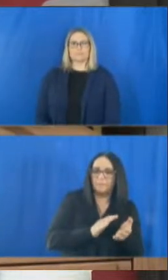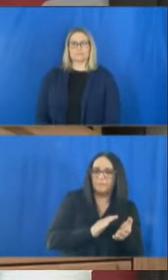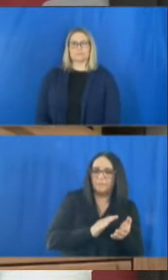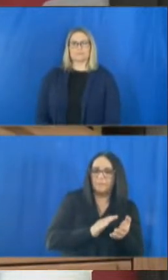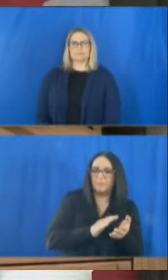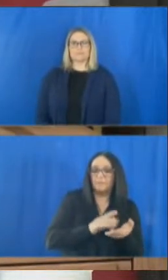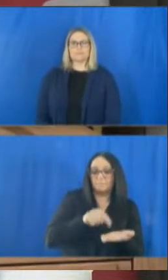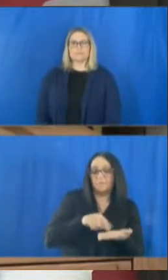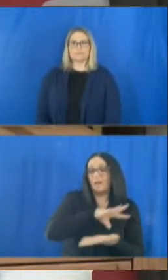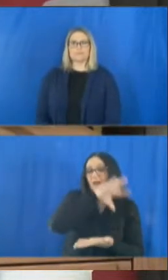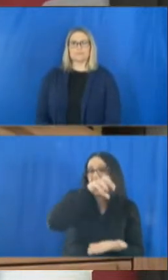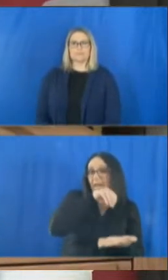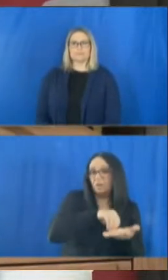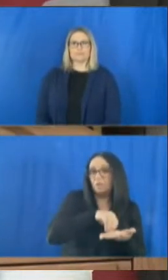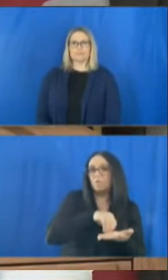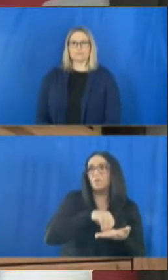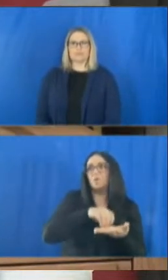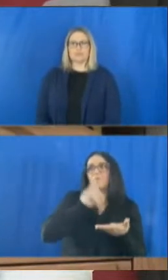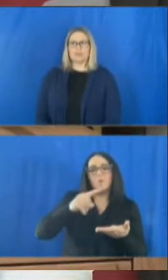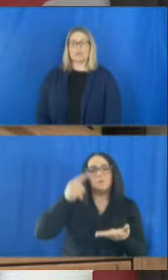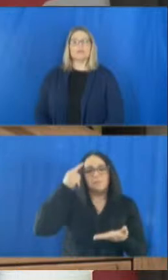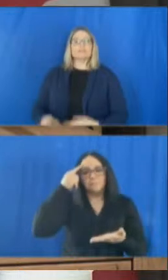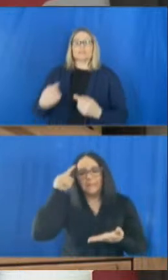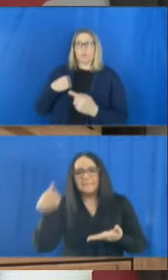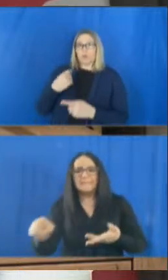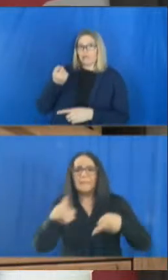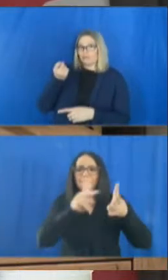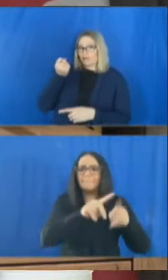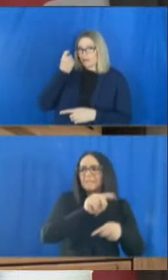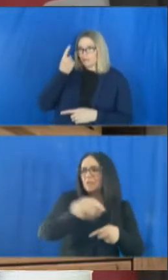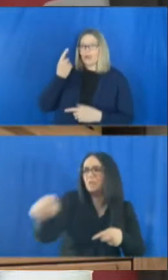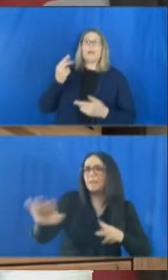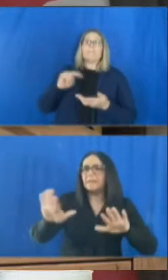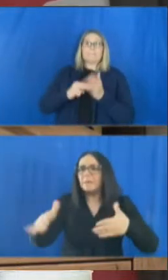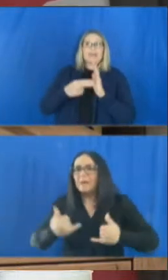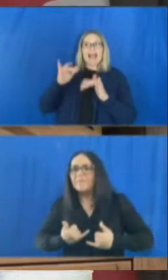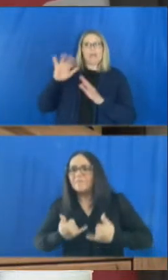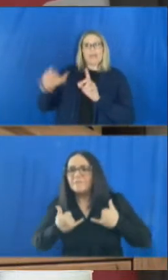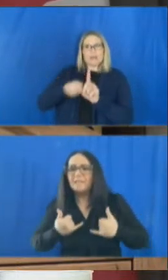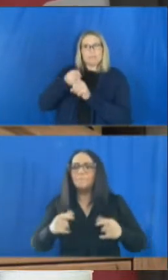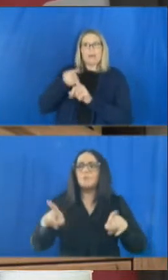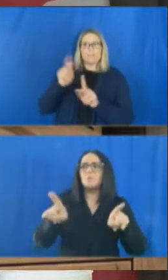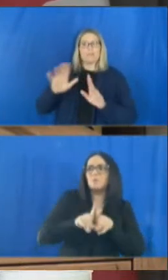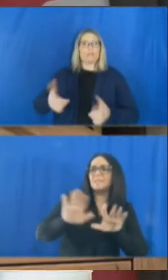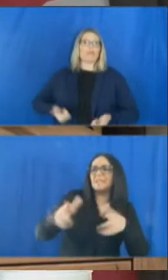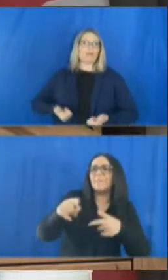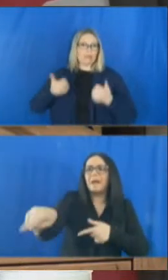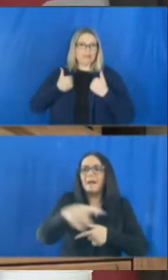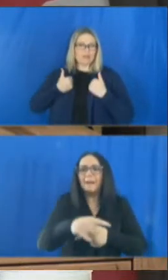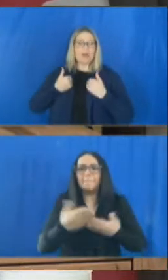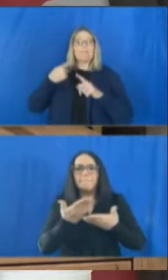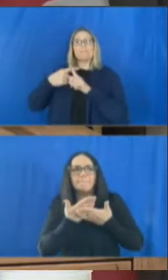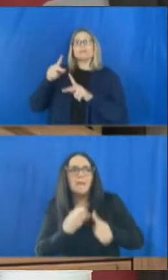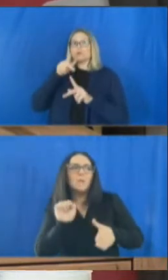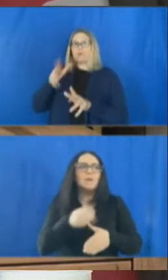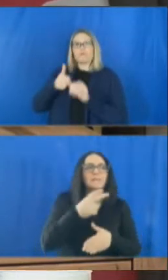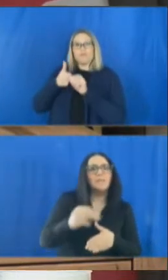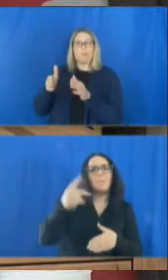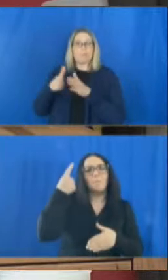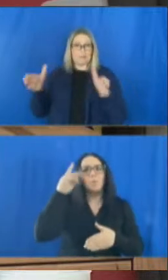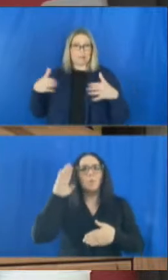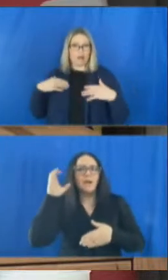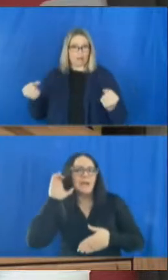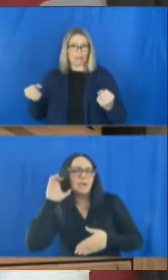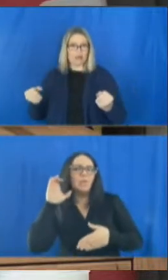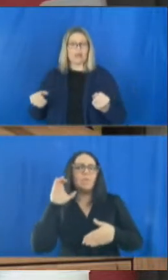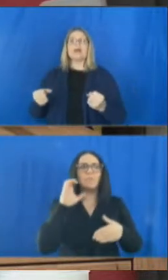level 3 phase of the winter plan was necessary. Cela nous a donné le temps nécessaire pour ralentir la